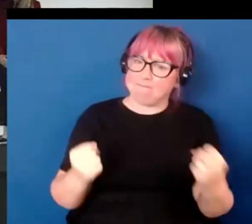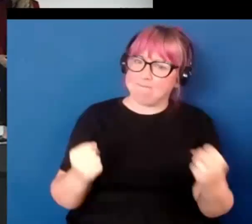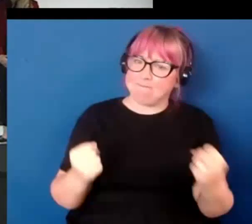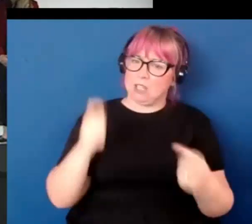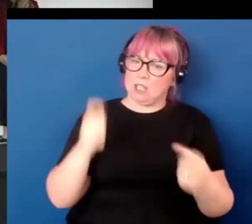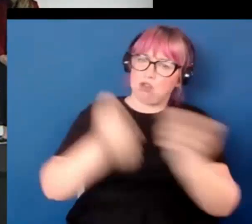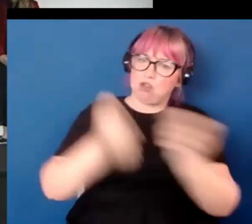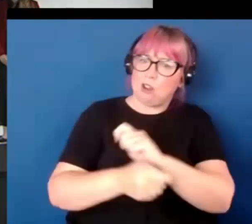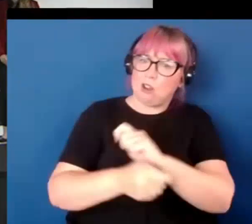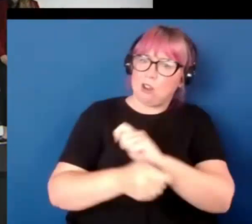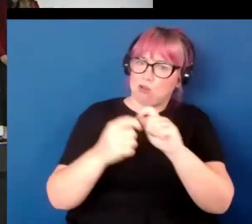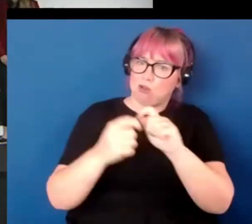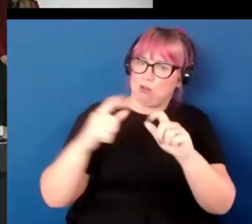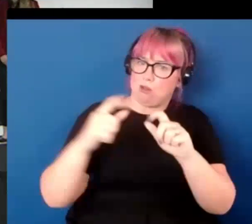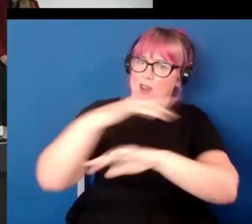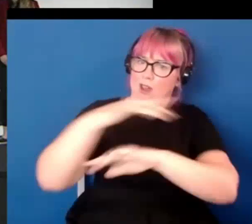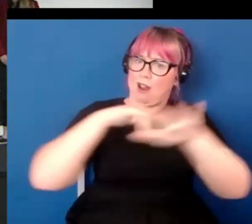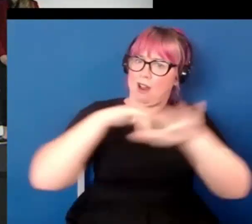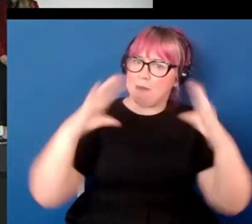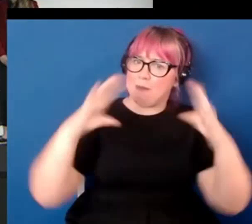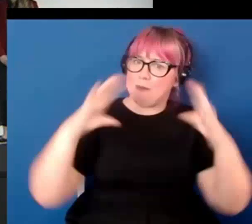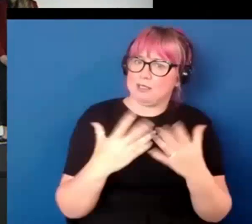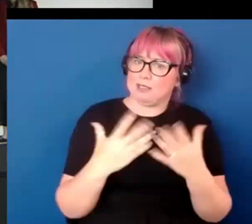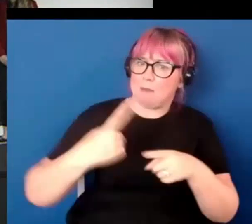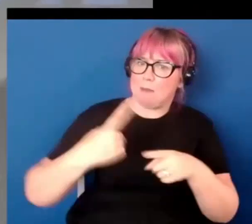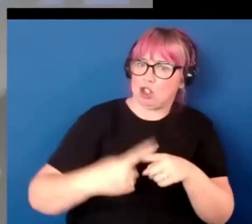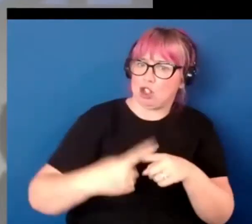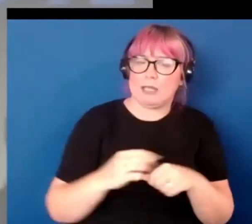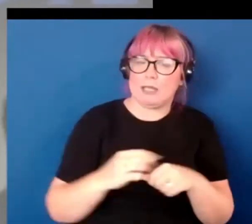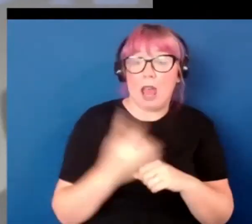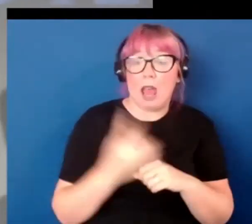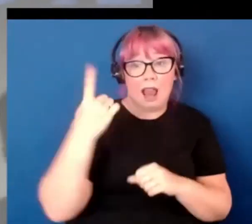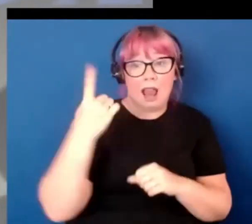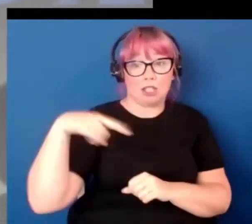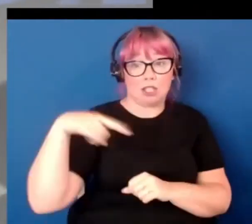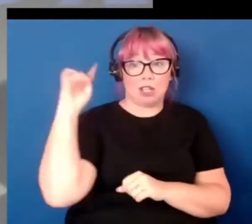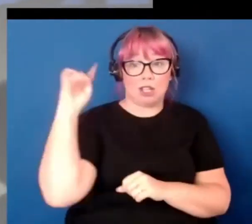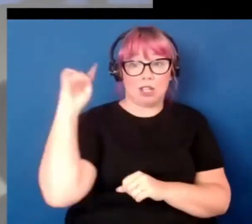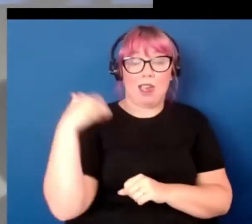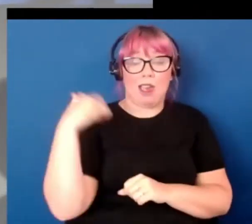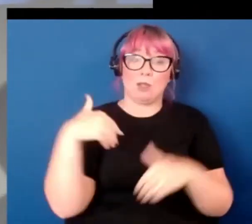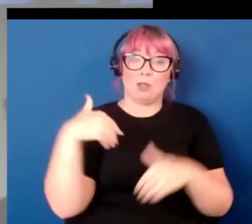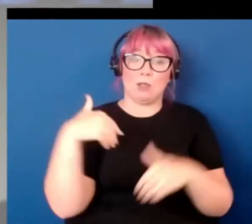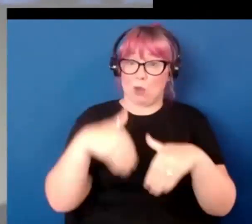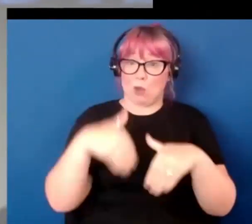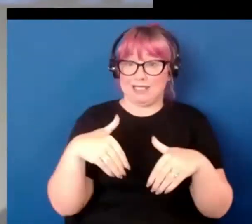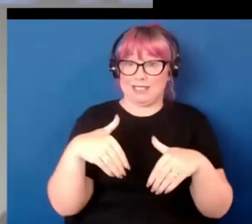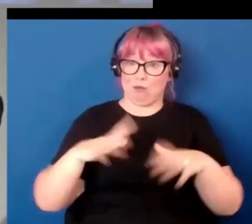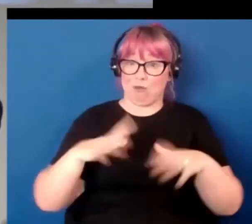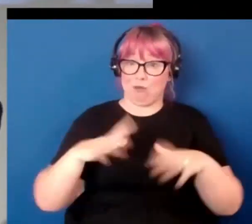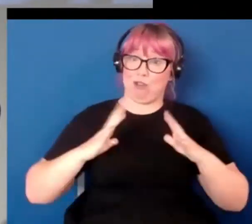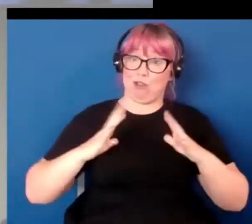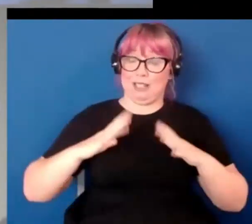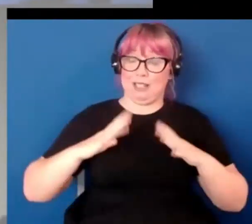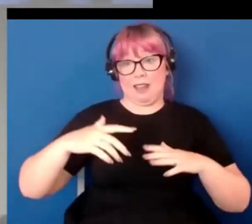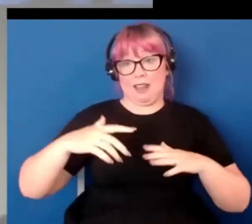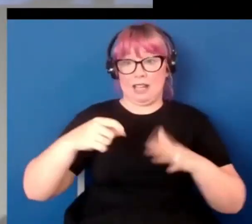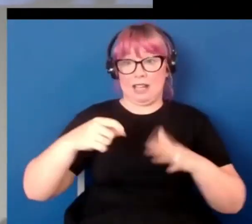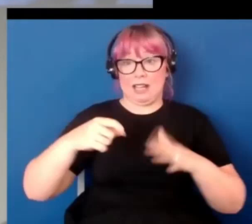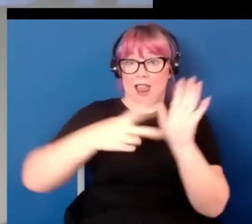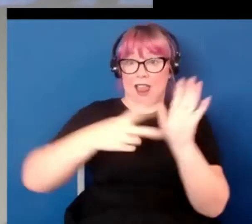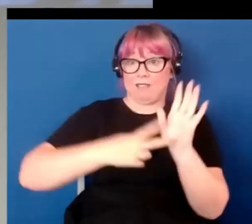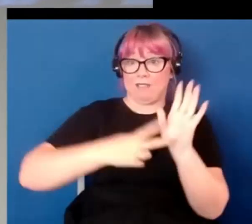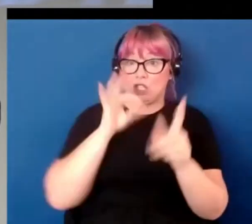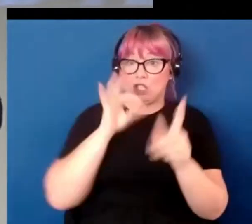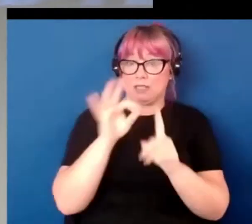Just over a year ago, I was waiting to do a TV interview just in front of Parliament. I spotted some young people who were part of the